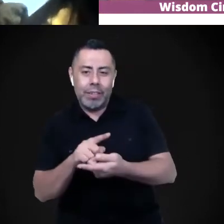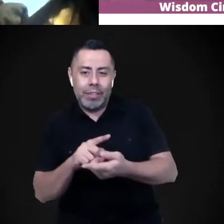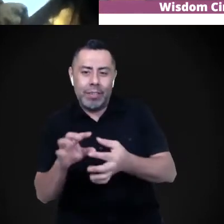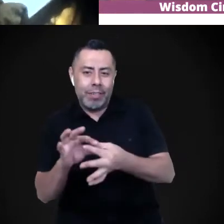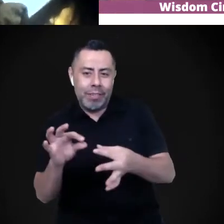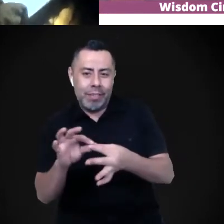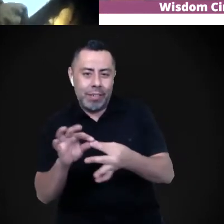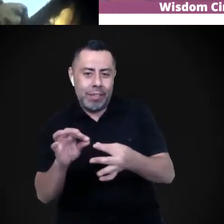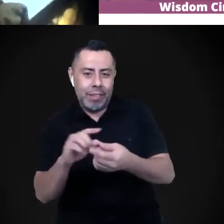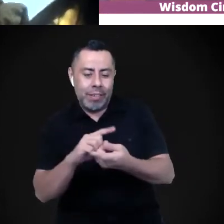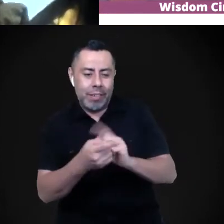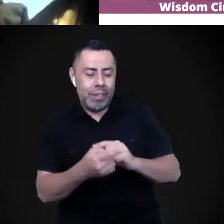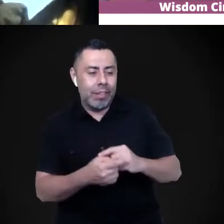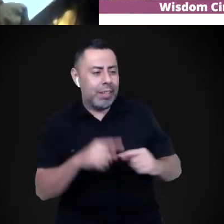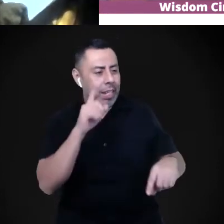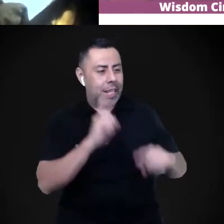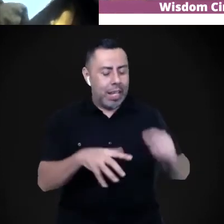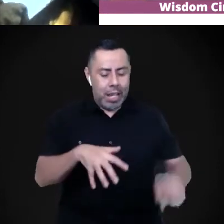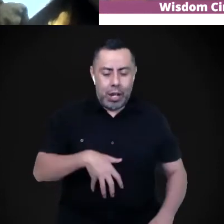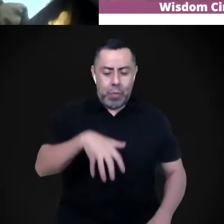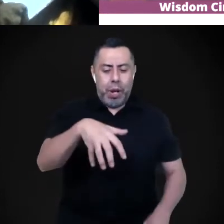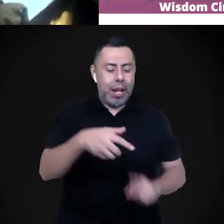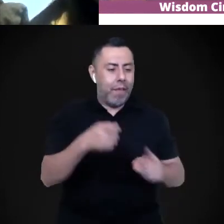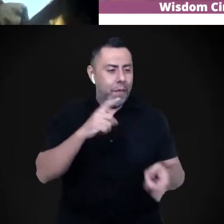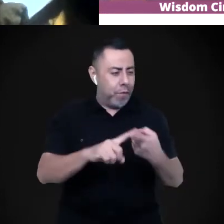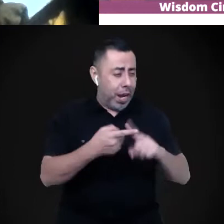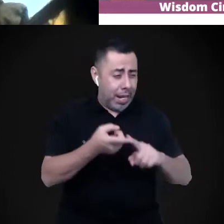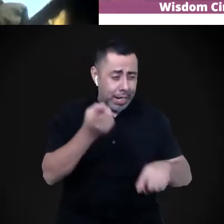You don't get pregnant for your friends. You don't share a bed with your friends.